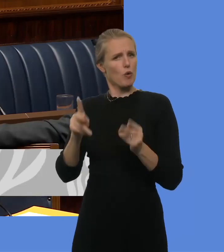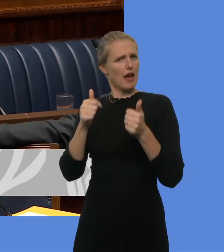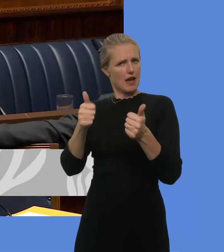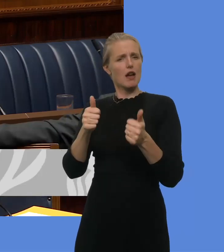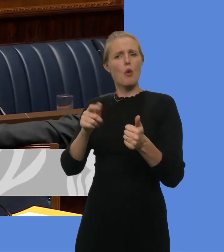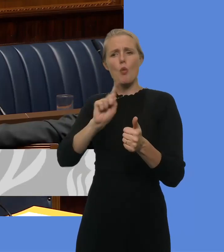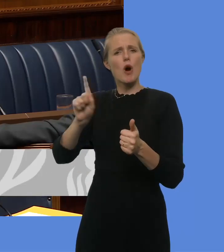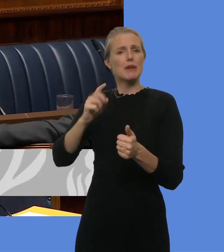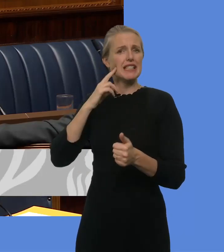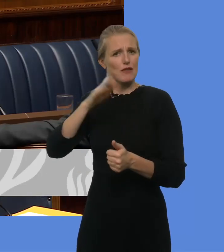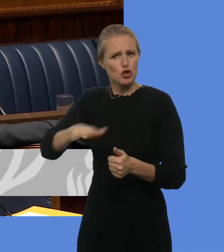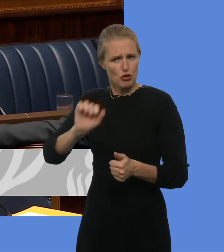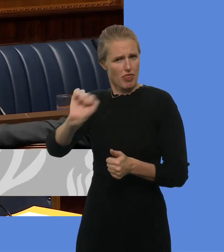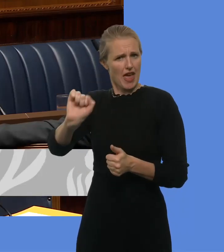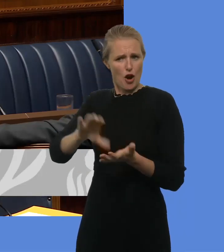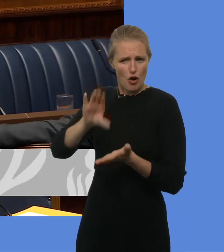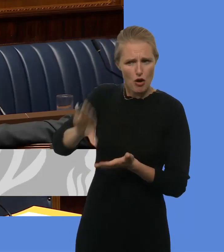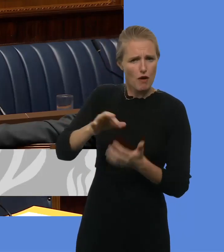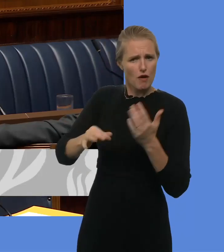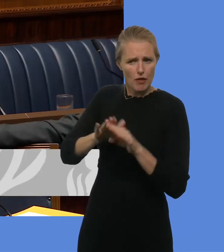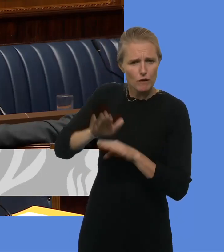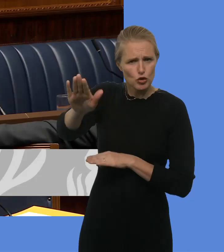regional position and future commissioning? Thank you.